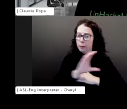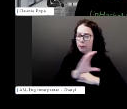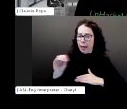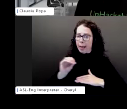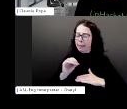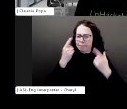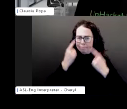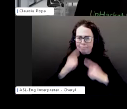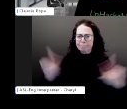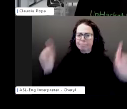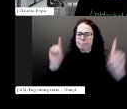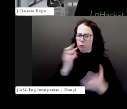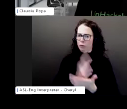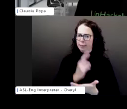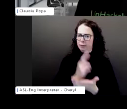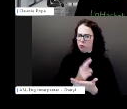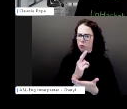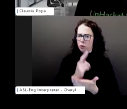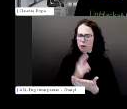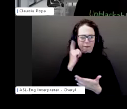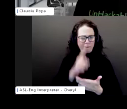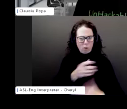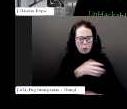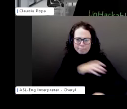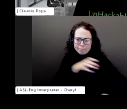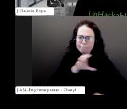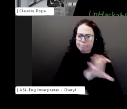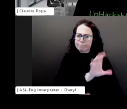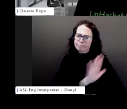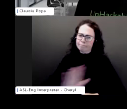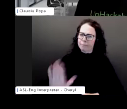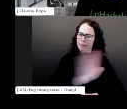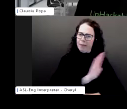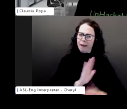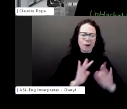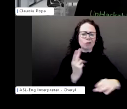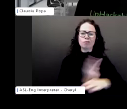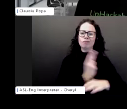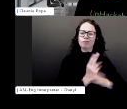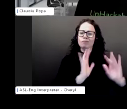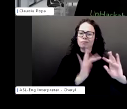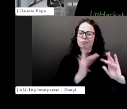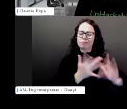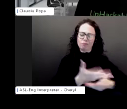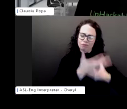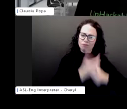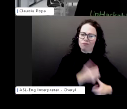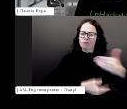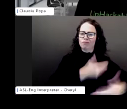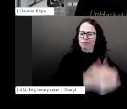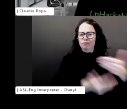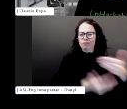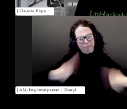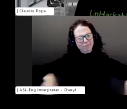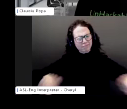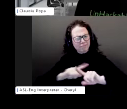safety resources to empower people and communities to navigate the digital world securely and confidently, something which we all